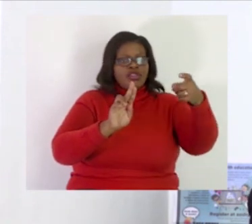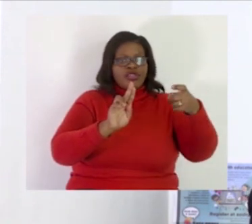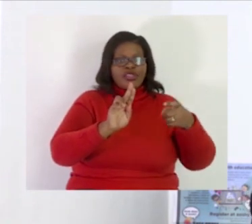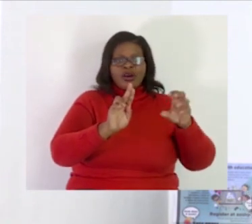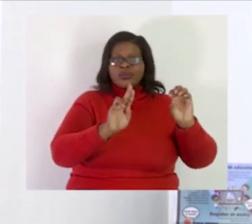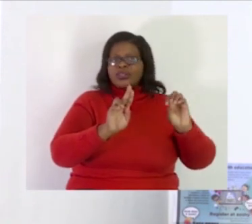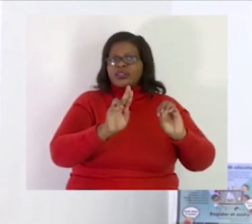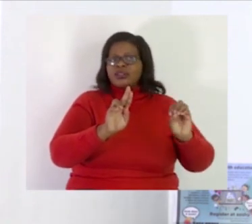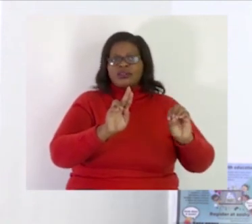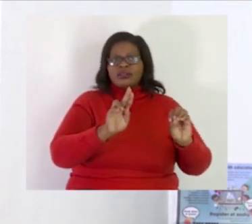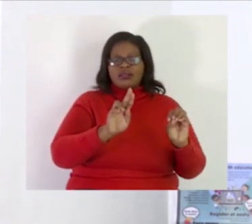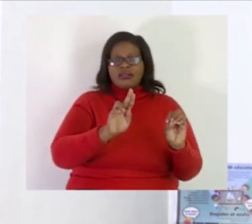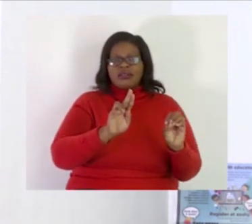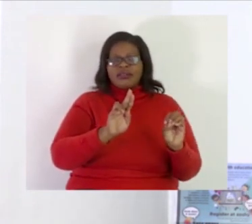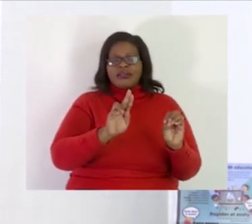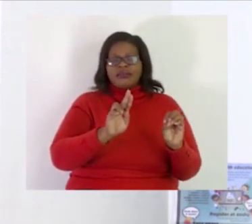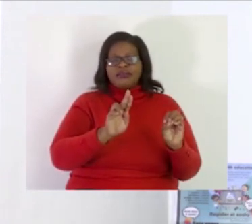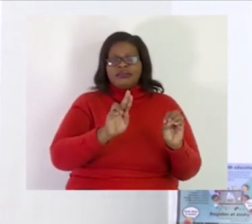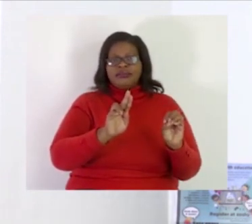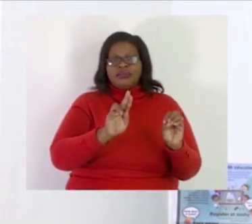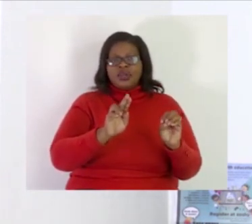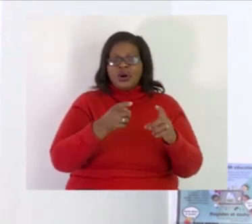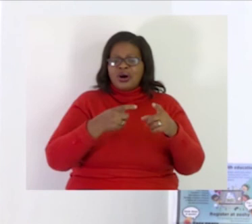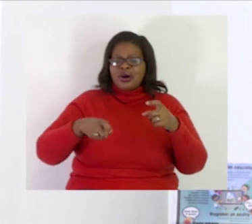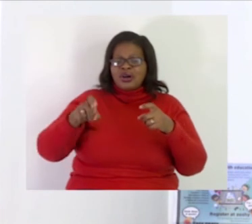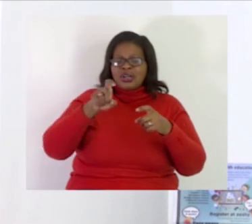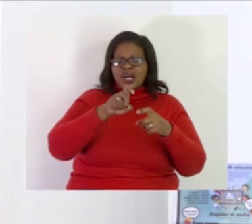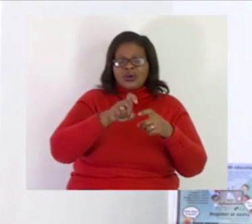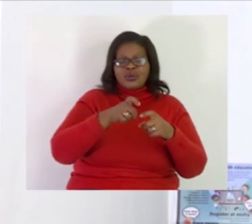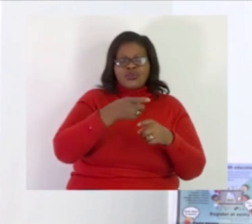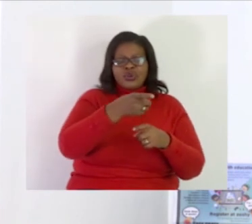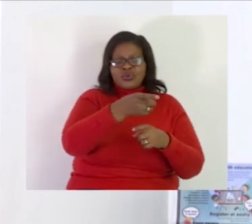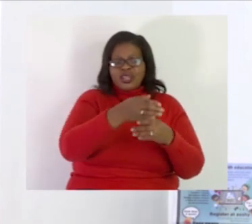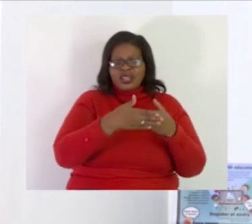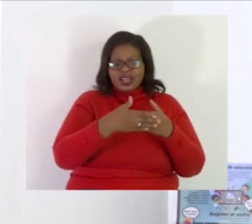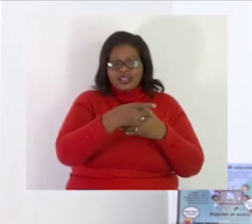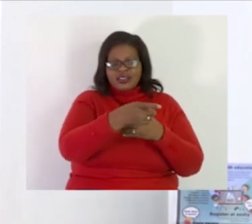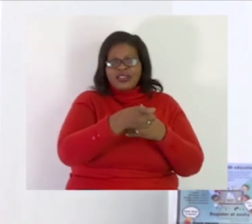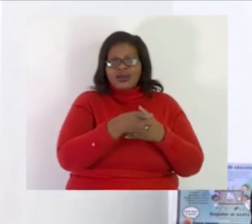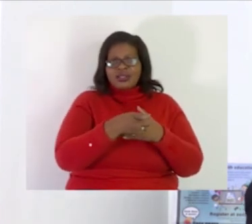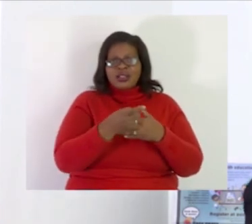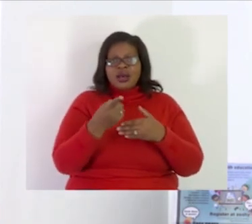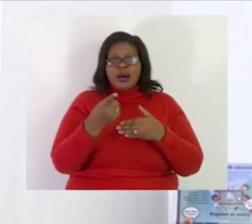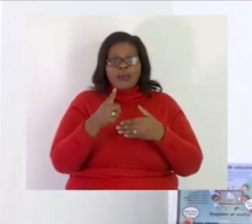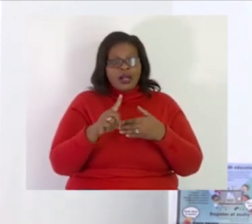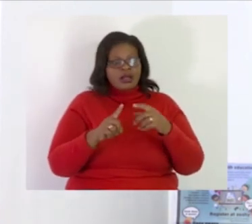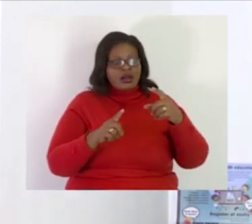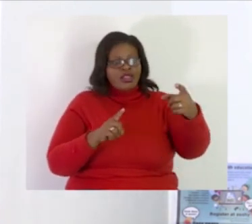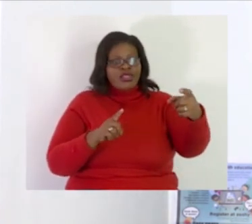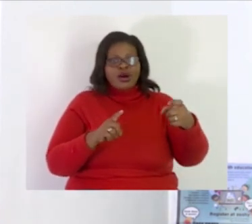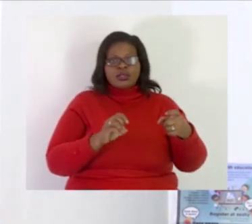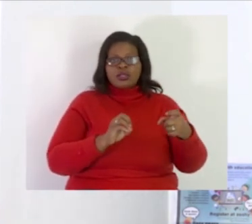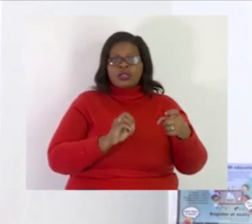But we are asked to round off to the nearest 1,000. There